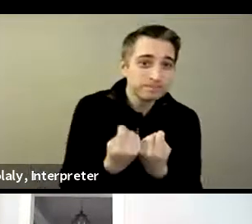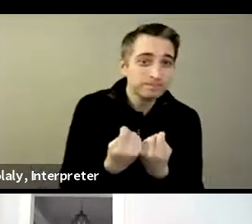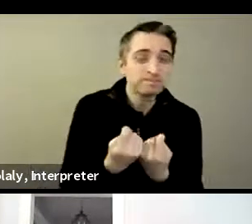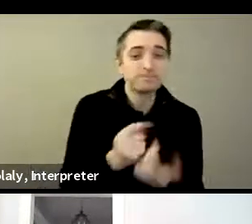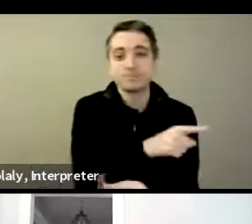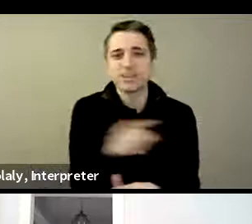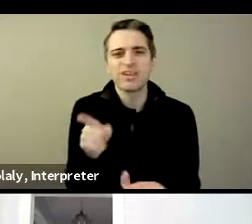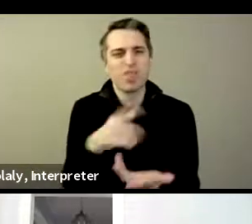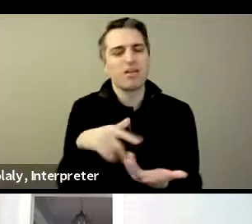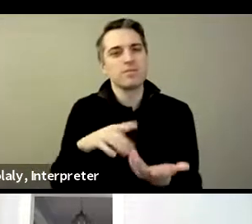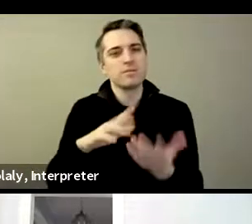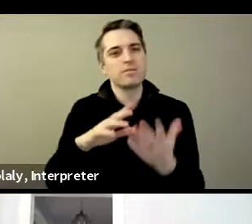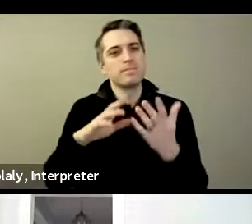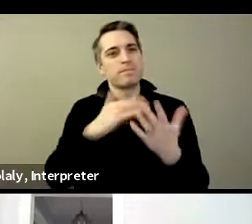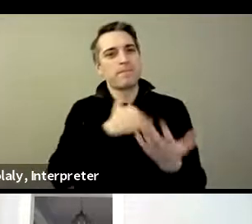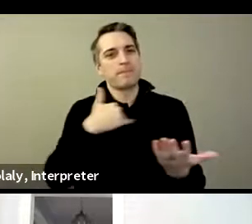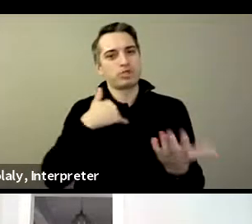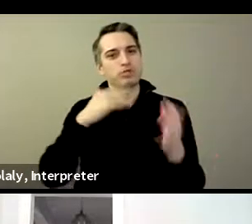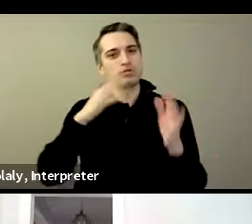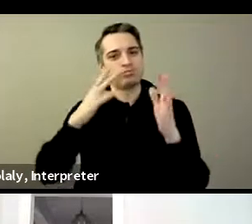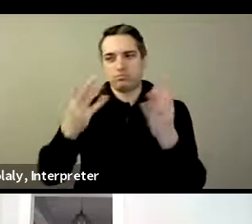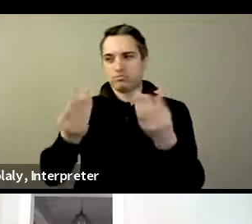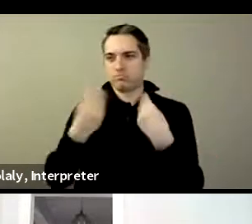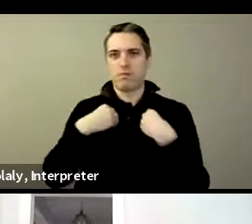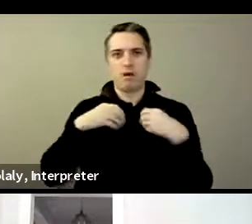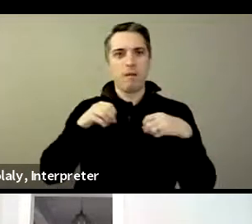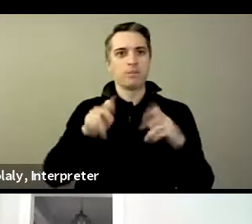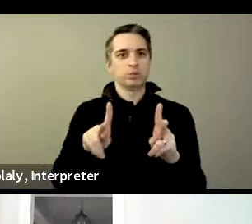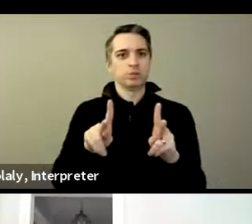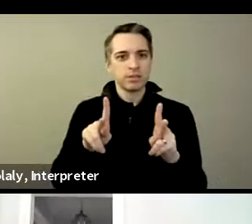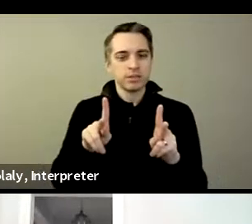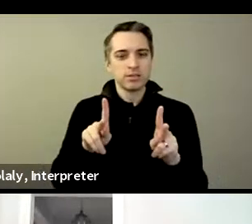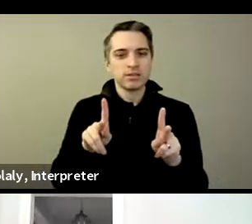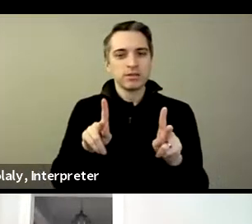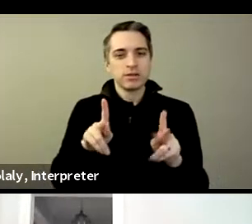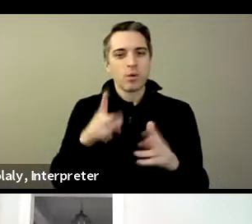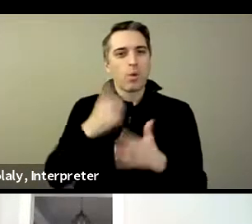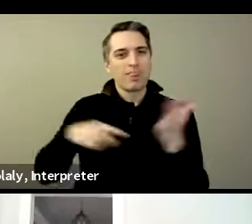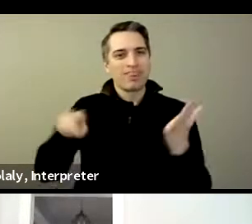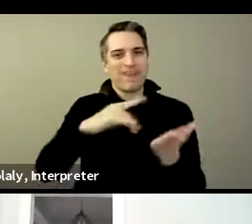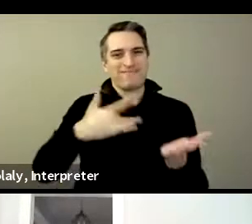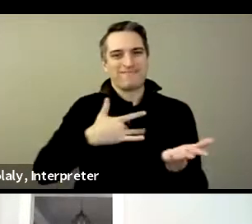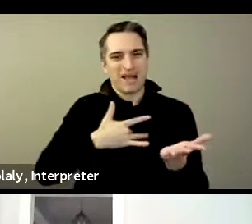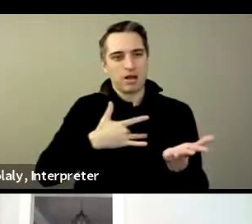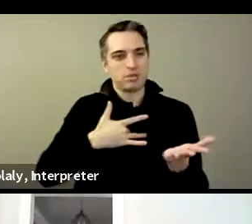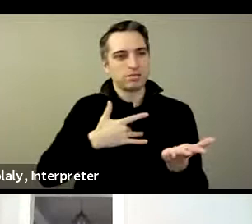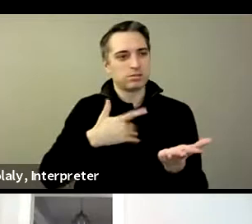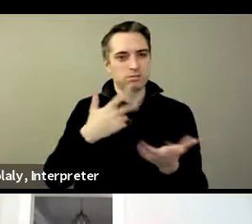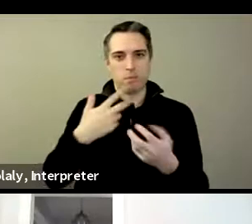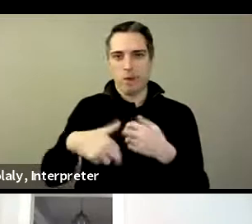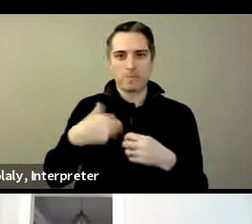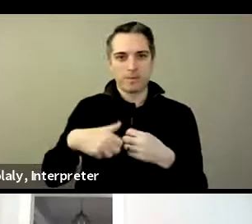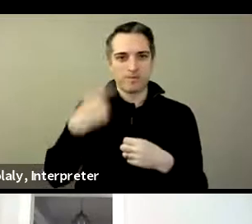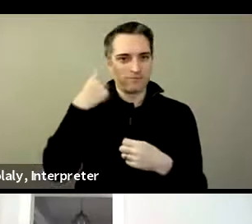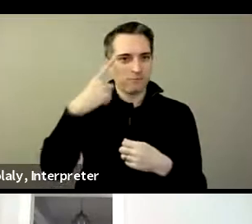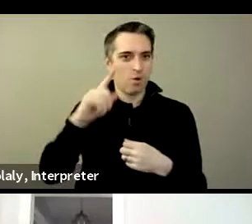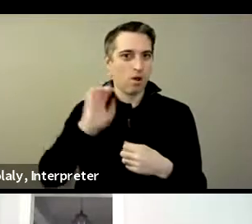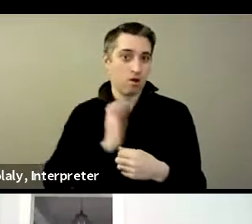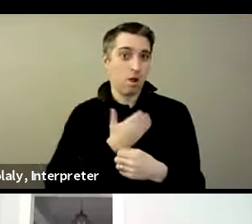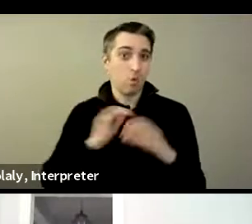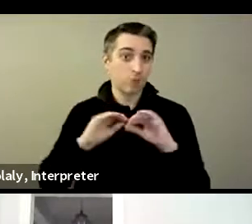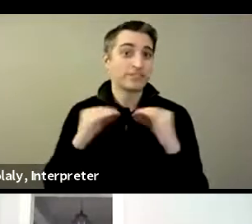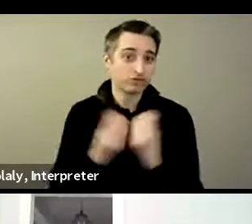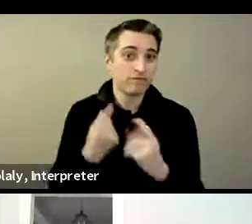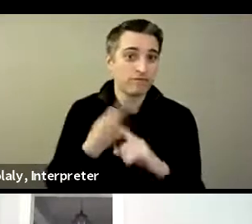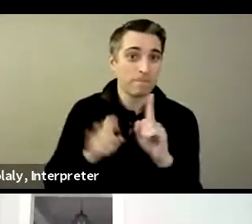with the opportunity to understand what they felt were the issues in the organization and from their perspective.